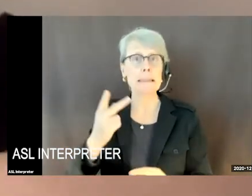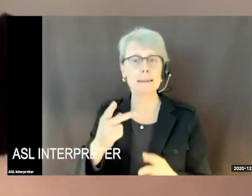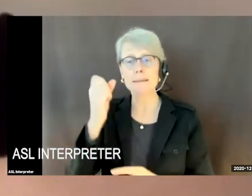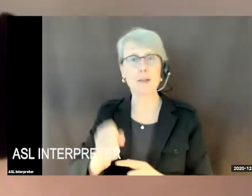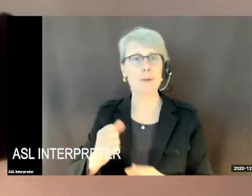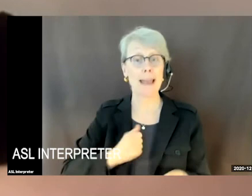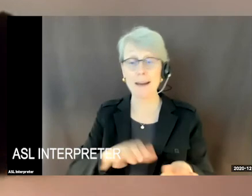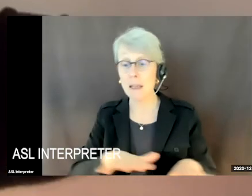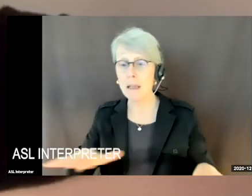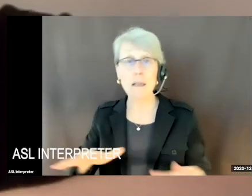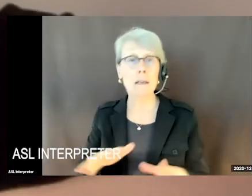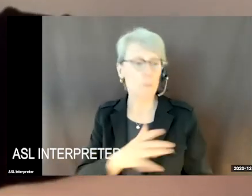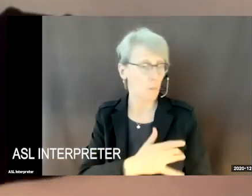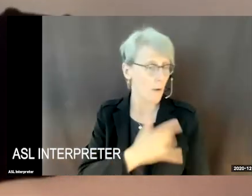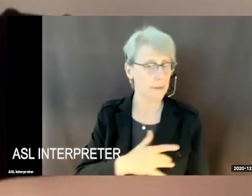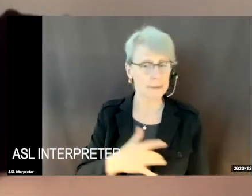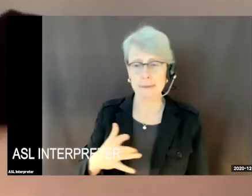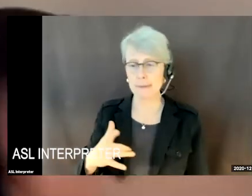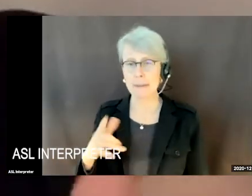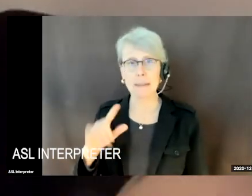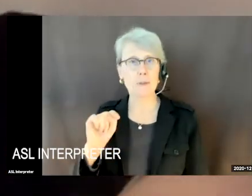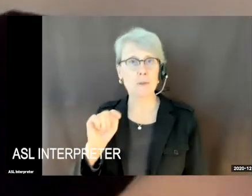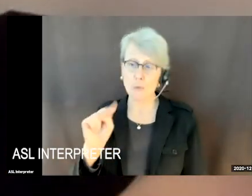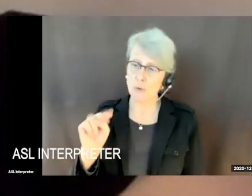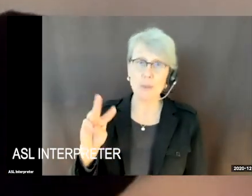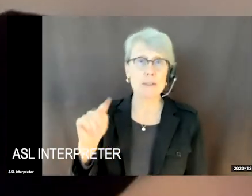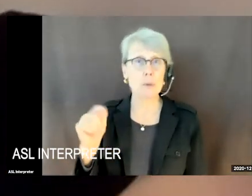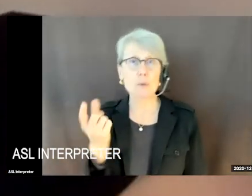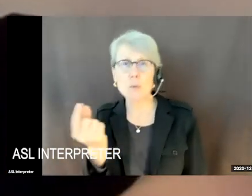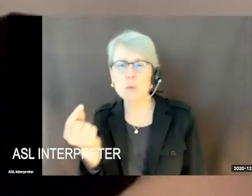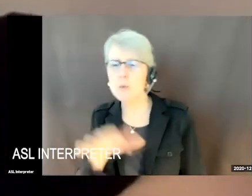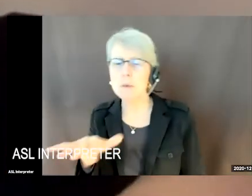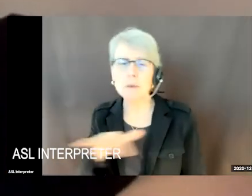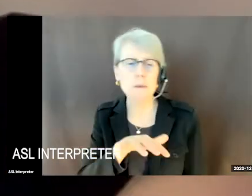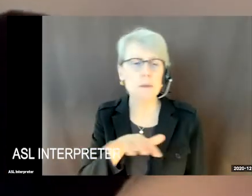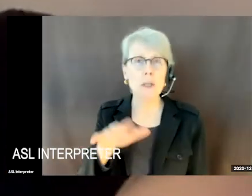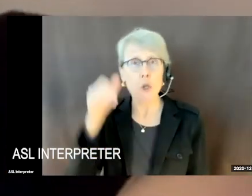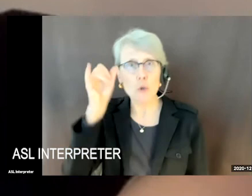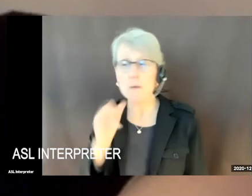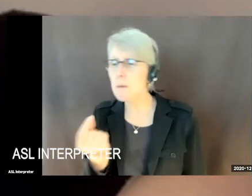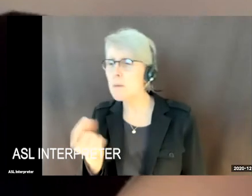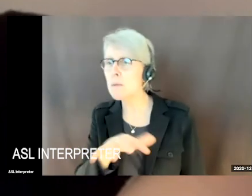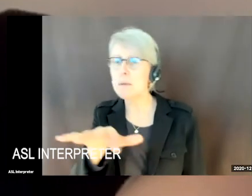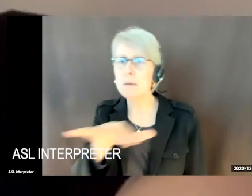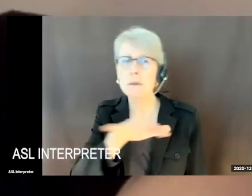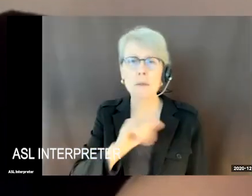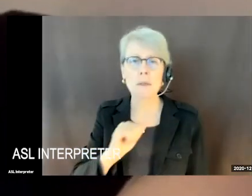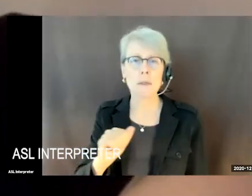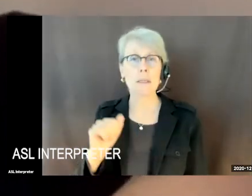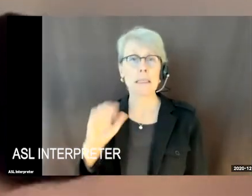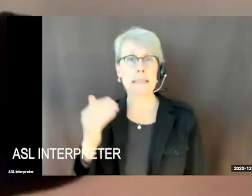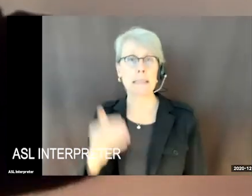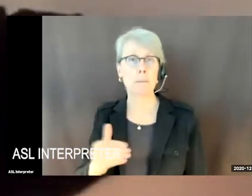as Nunavut Milk to watch Southern Canada and see how other provinces and territories are